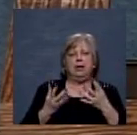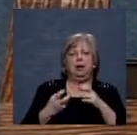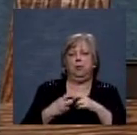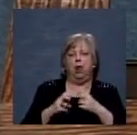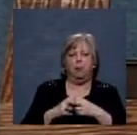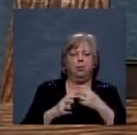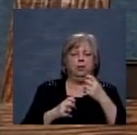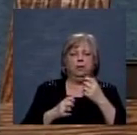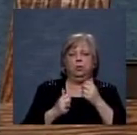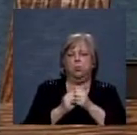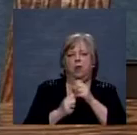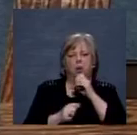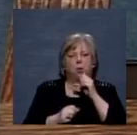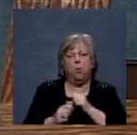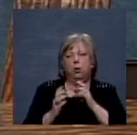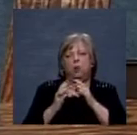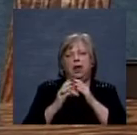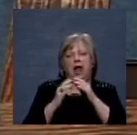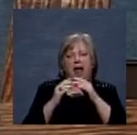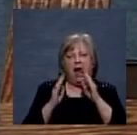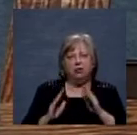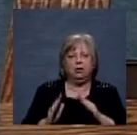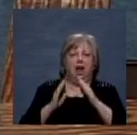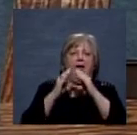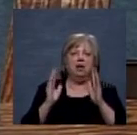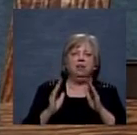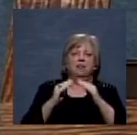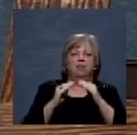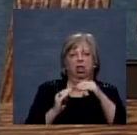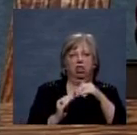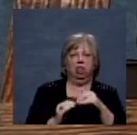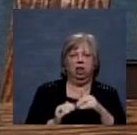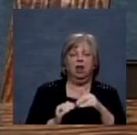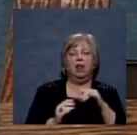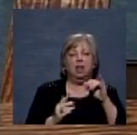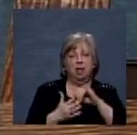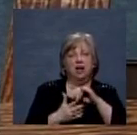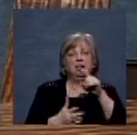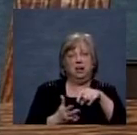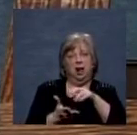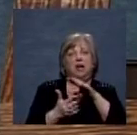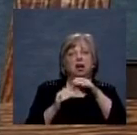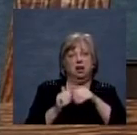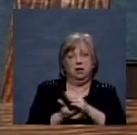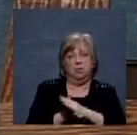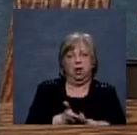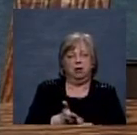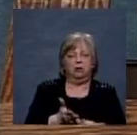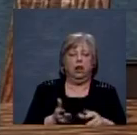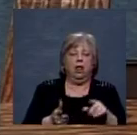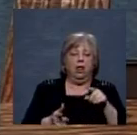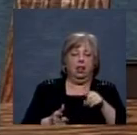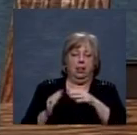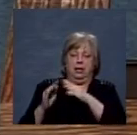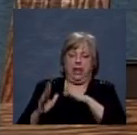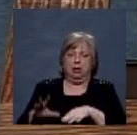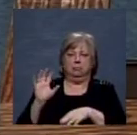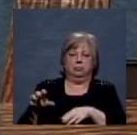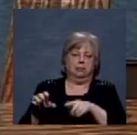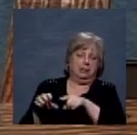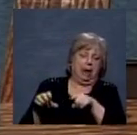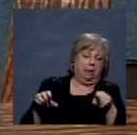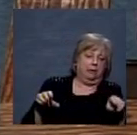demolished, dilapidated houses that need to be demolished. This house in particular, I have lived down the street from this house for